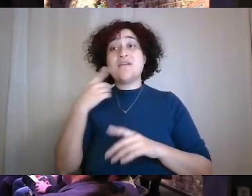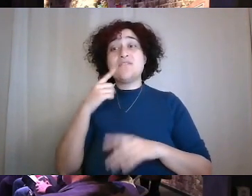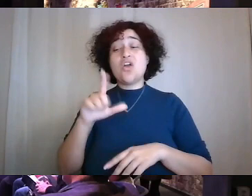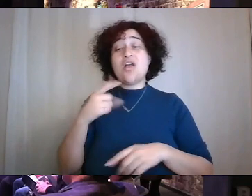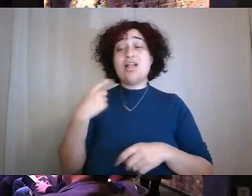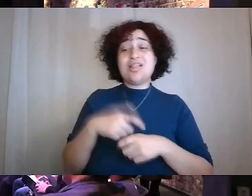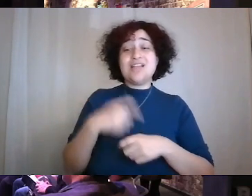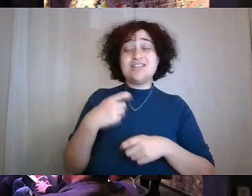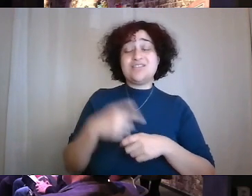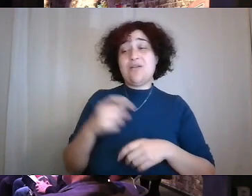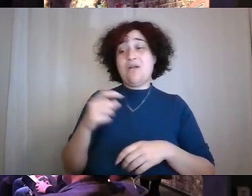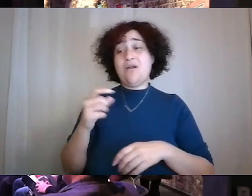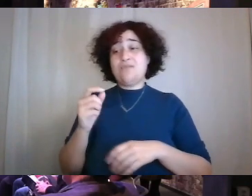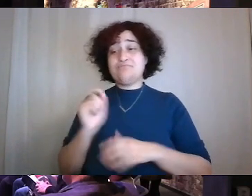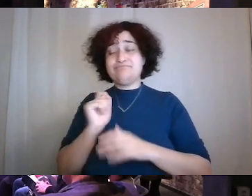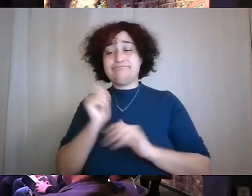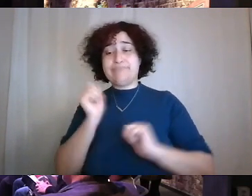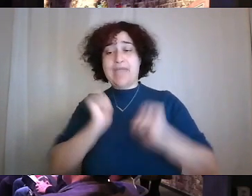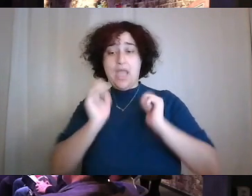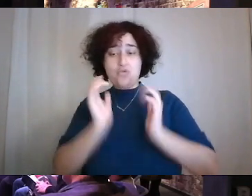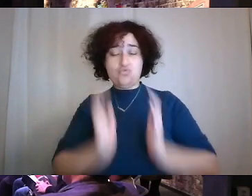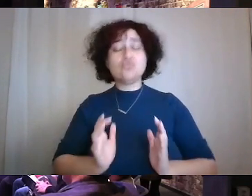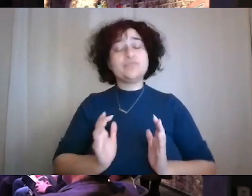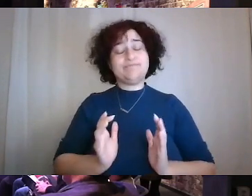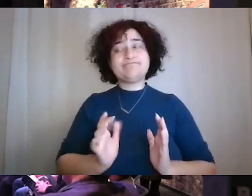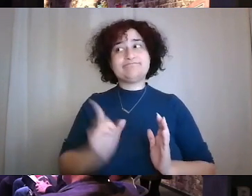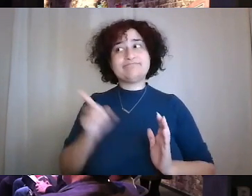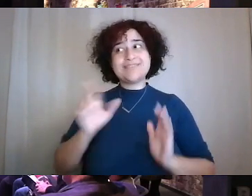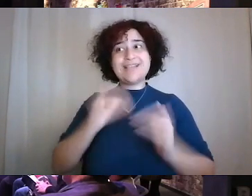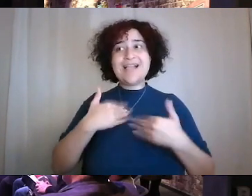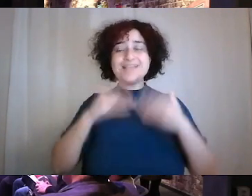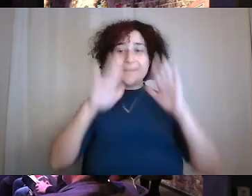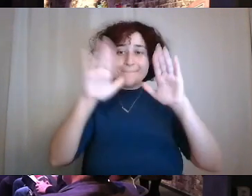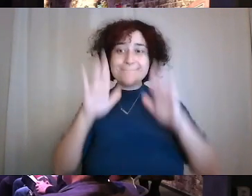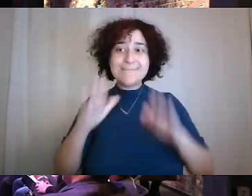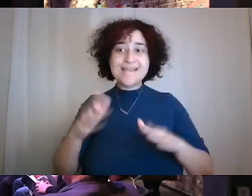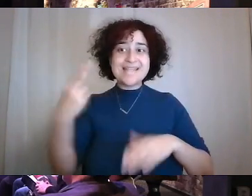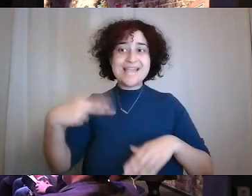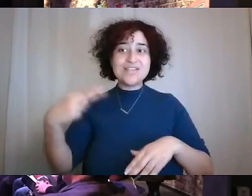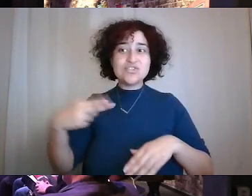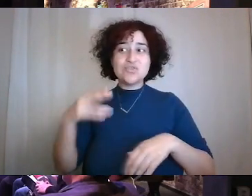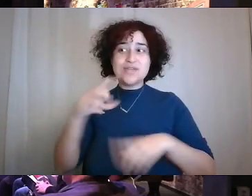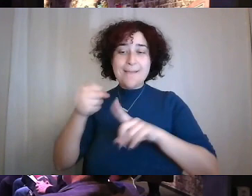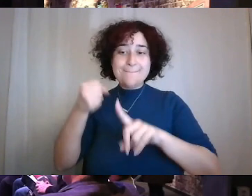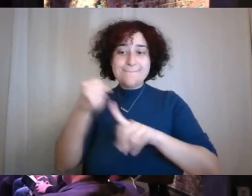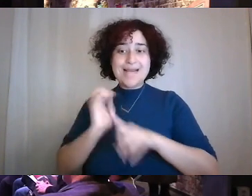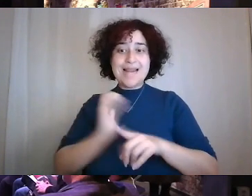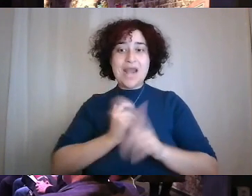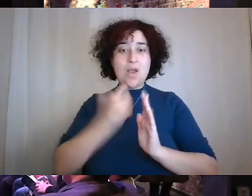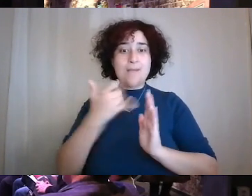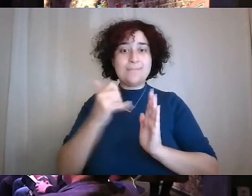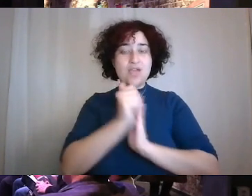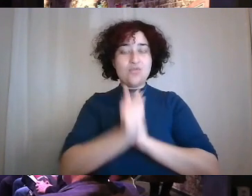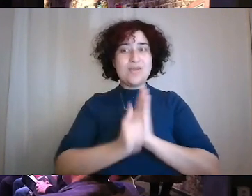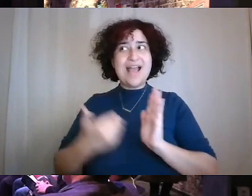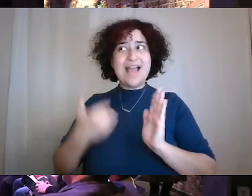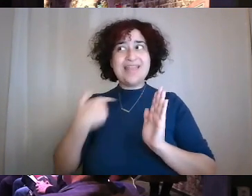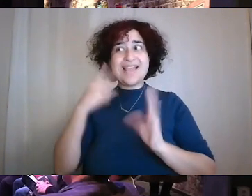which has amazing histories on our playwrights. It's like 50 playwrights. Mika and